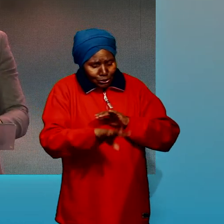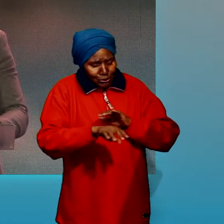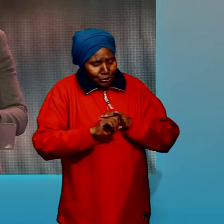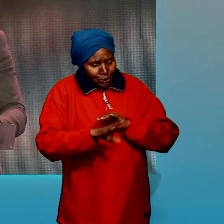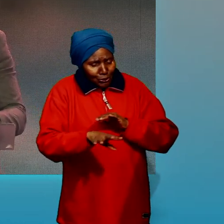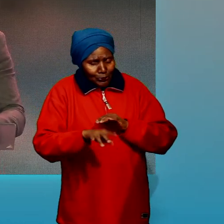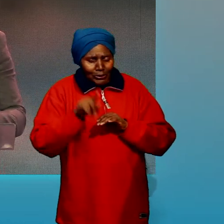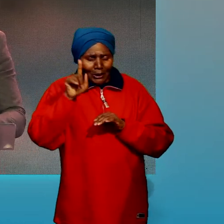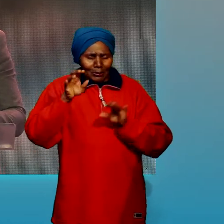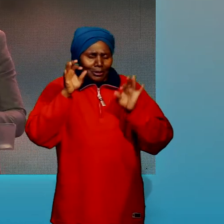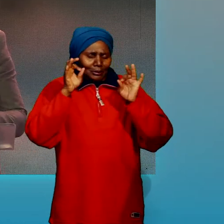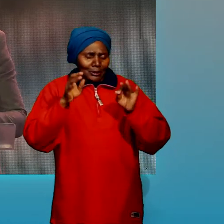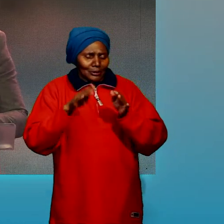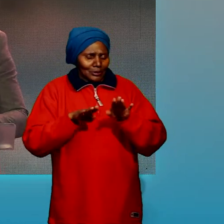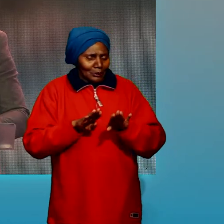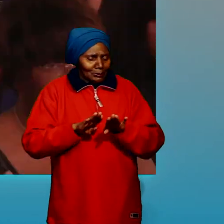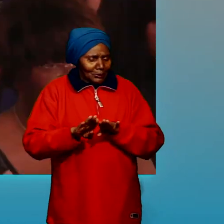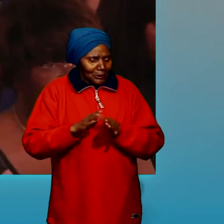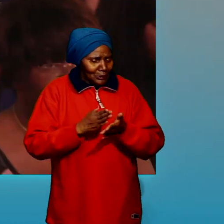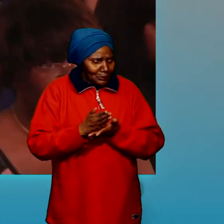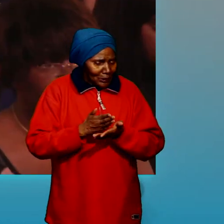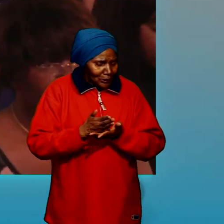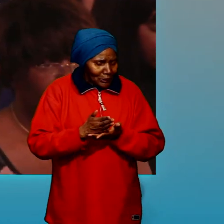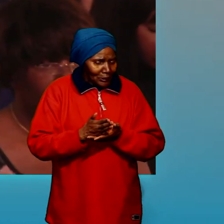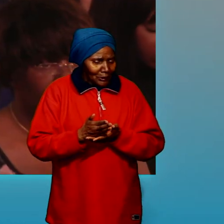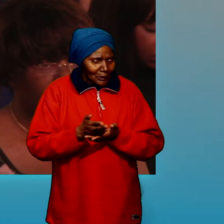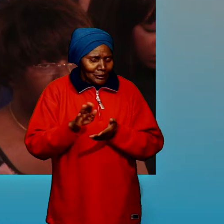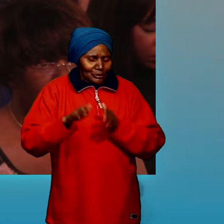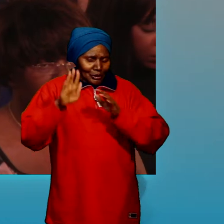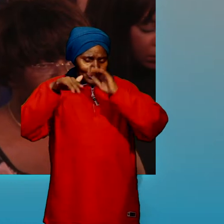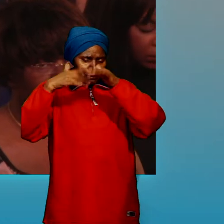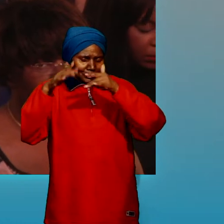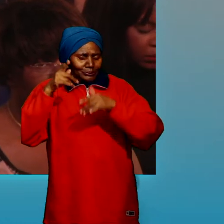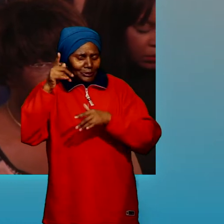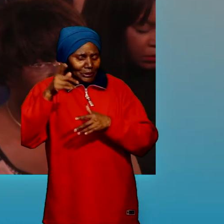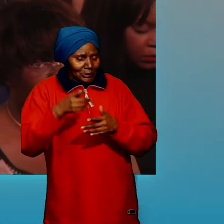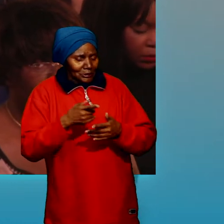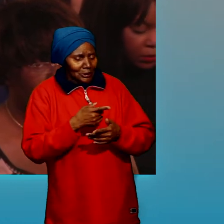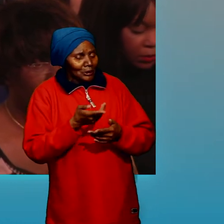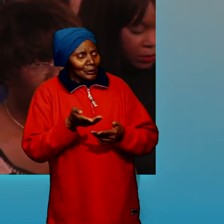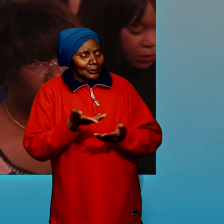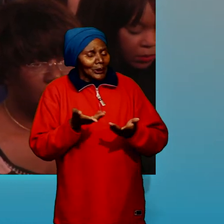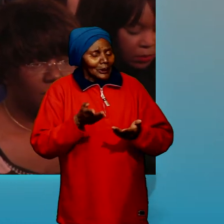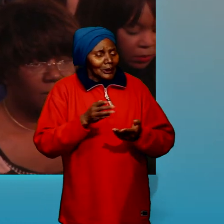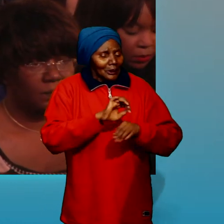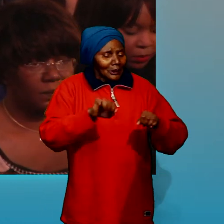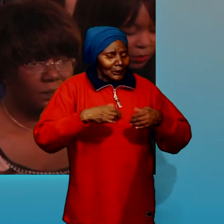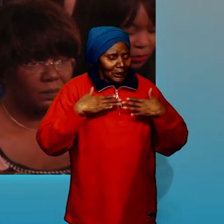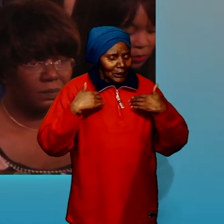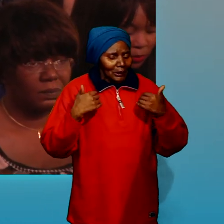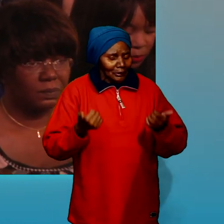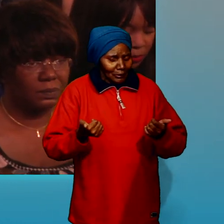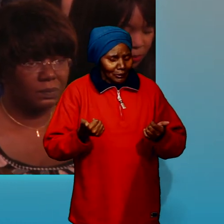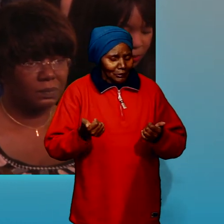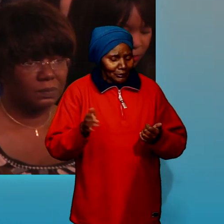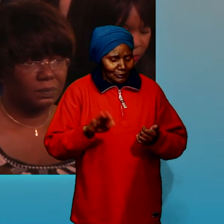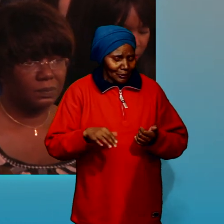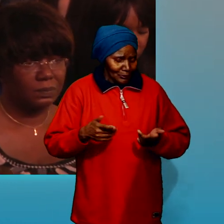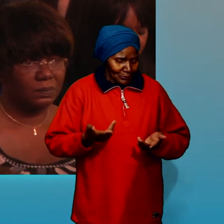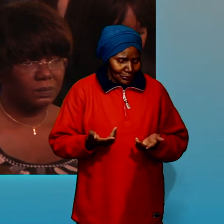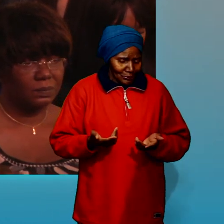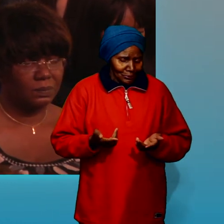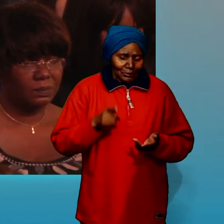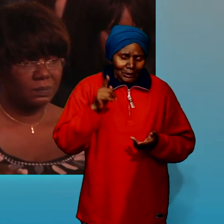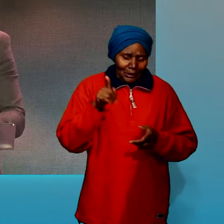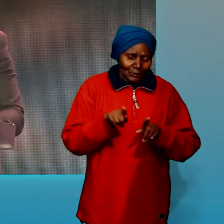He is the light of the world. He is the source of health and life for his bride, us, the church. He's also